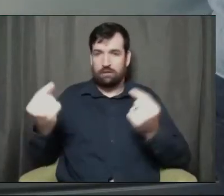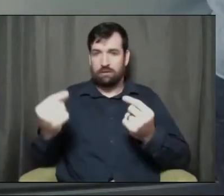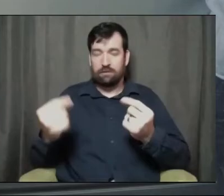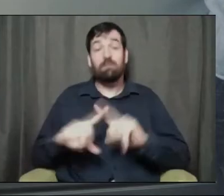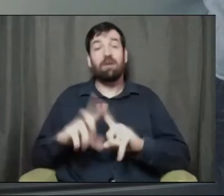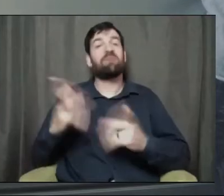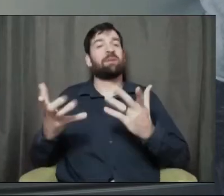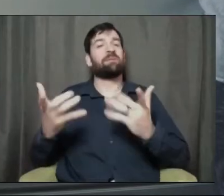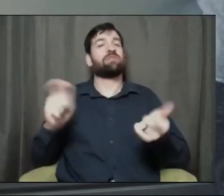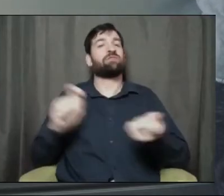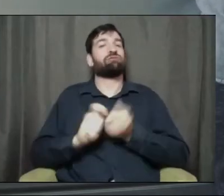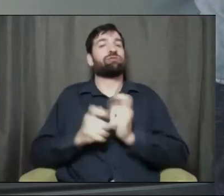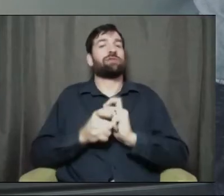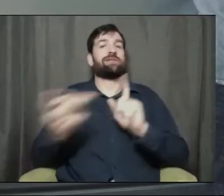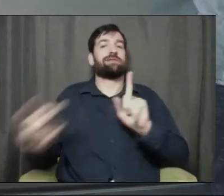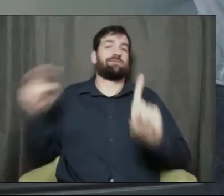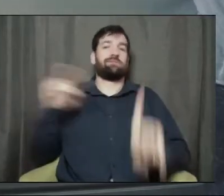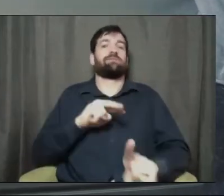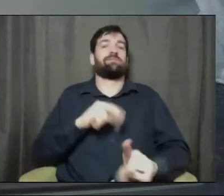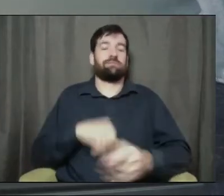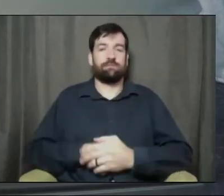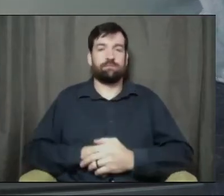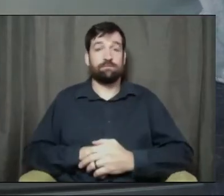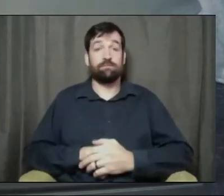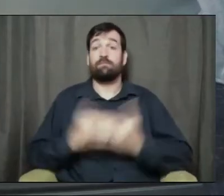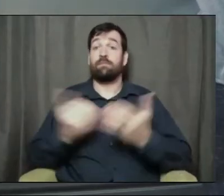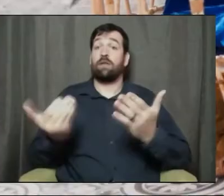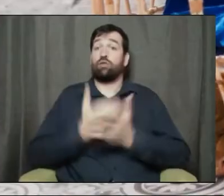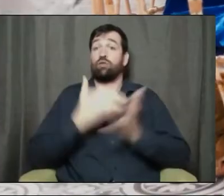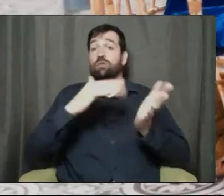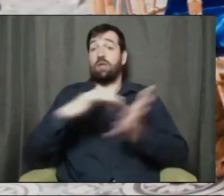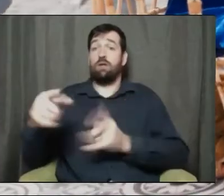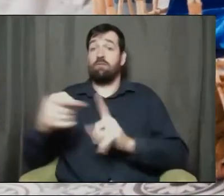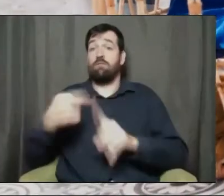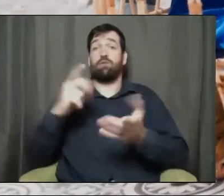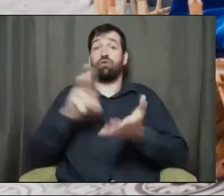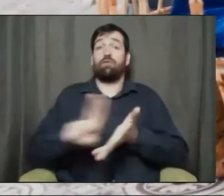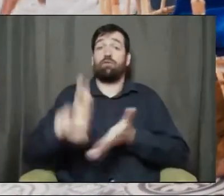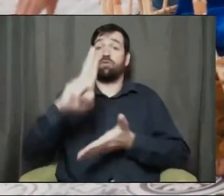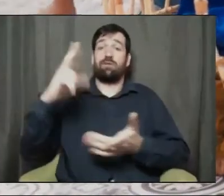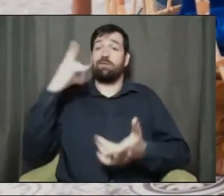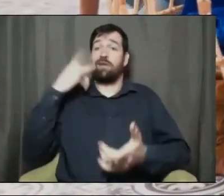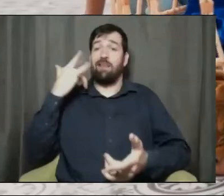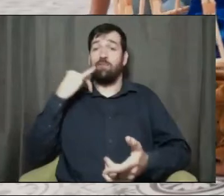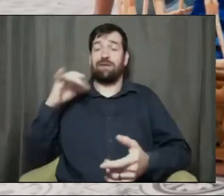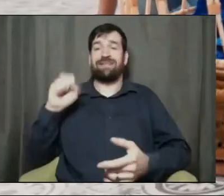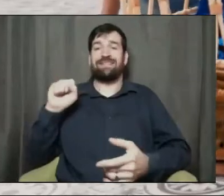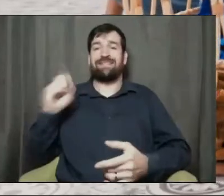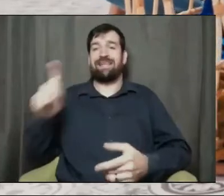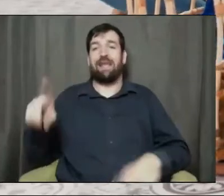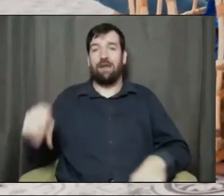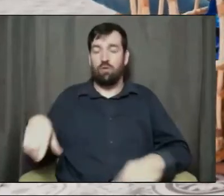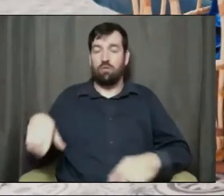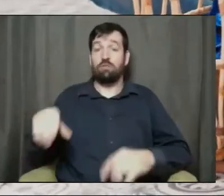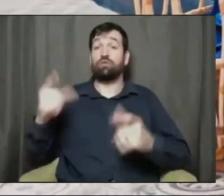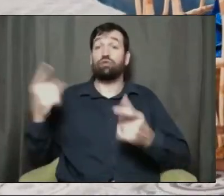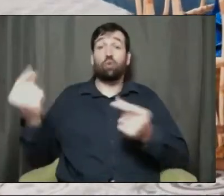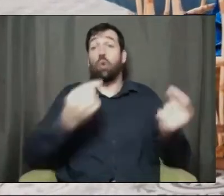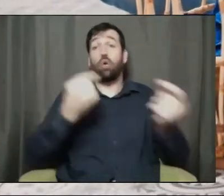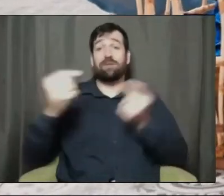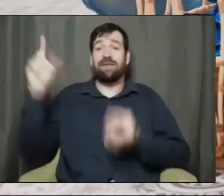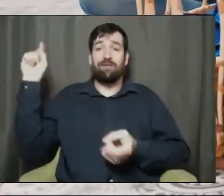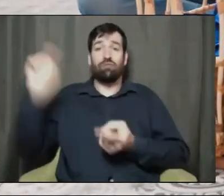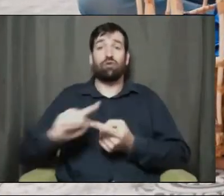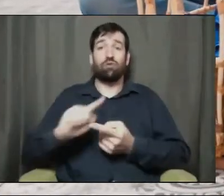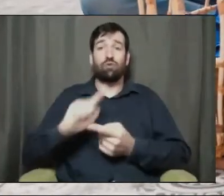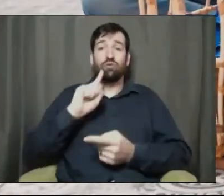those annoying household chores, though. A new study out of the University of California, San Diego, finds that those chores can reduce your risk of having a stroke or